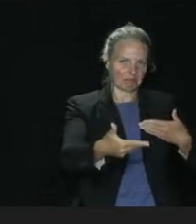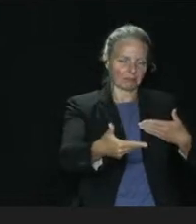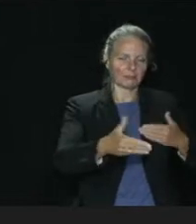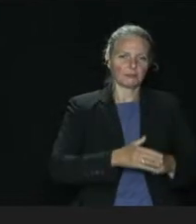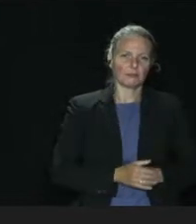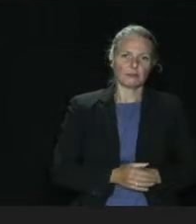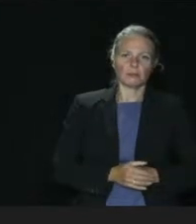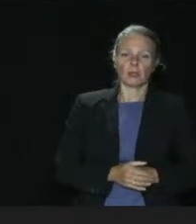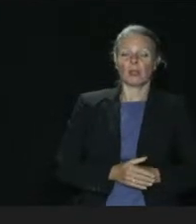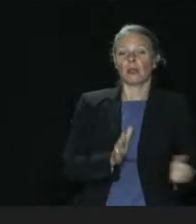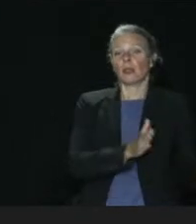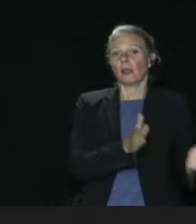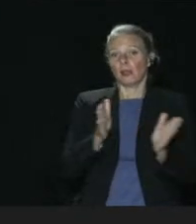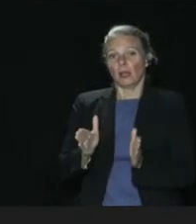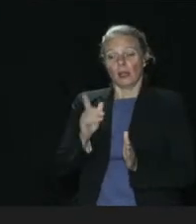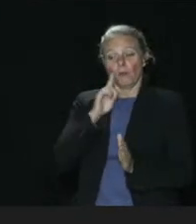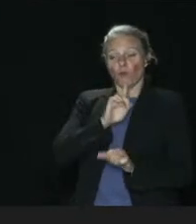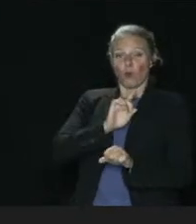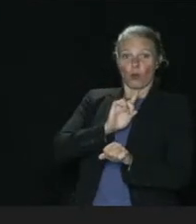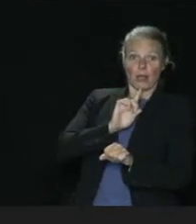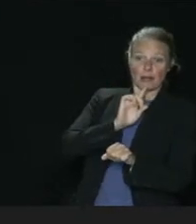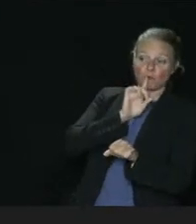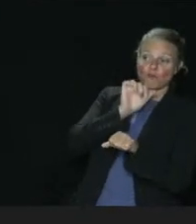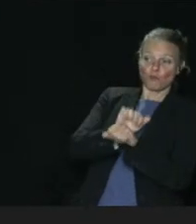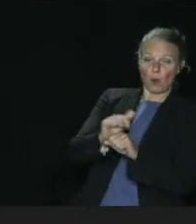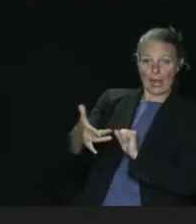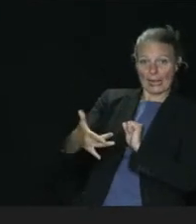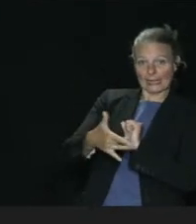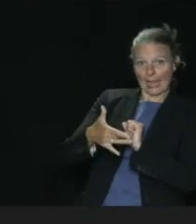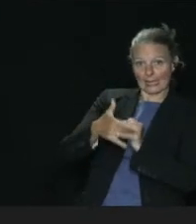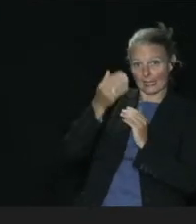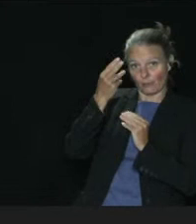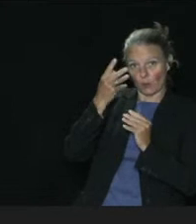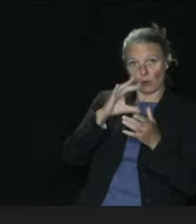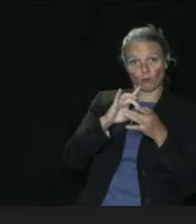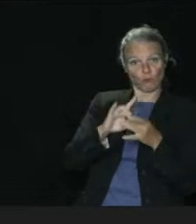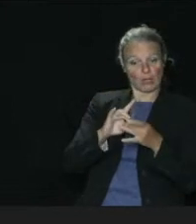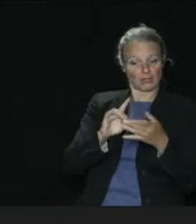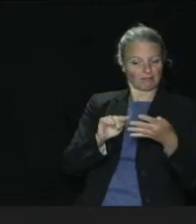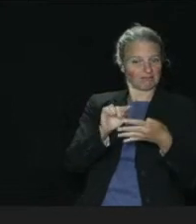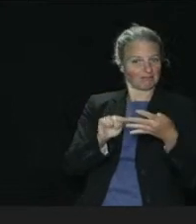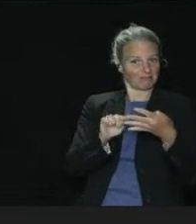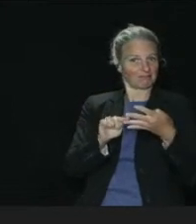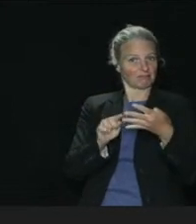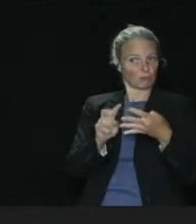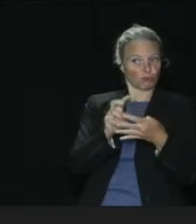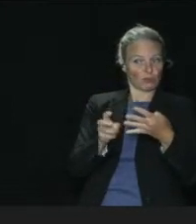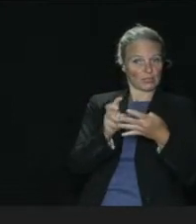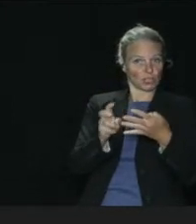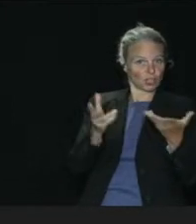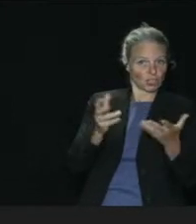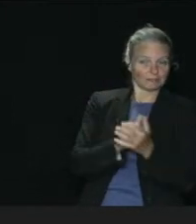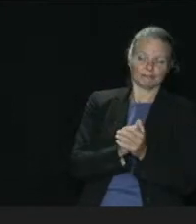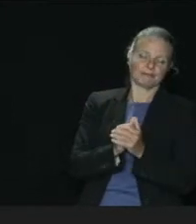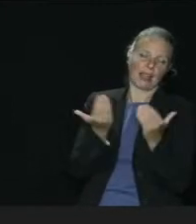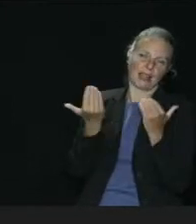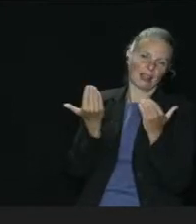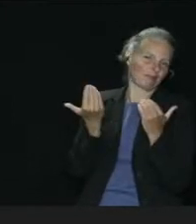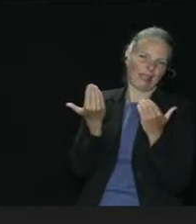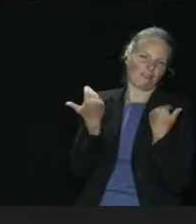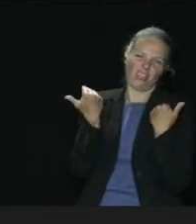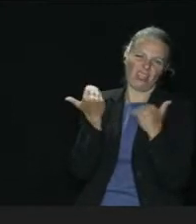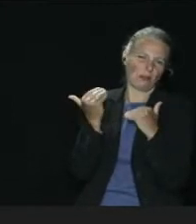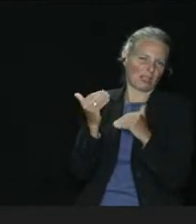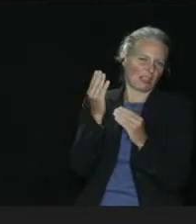actual technical information available on the mixed dose schedule is limited. In the study from